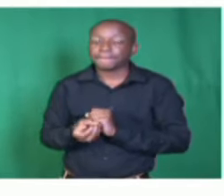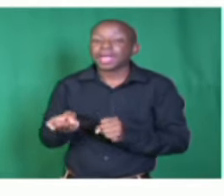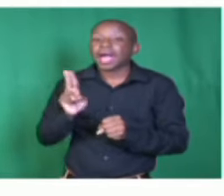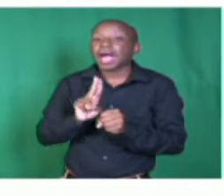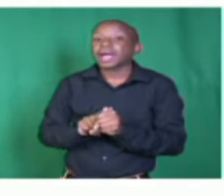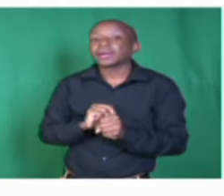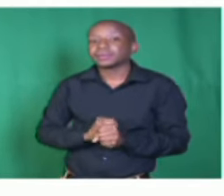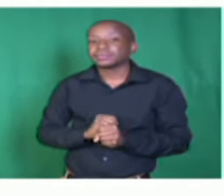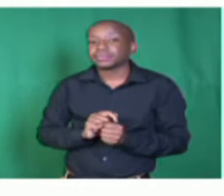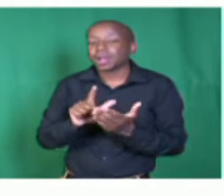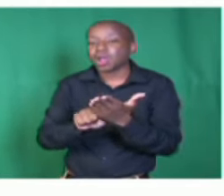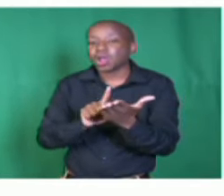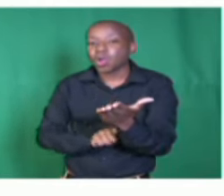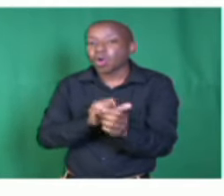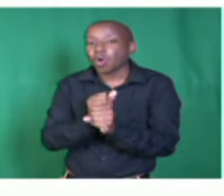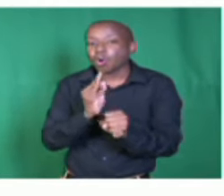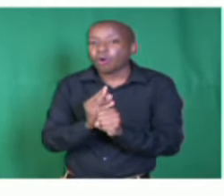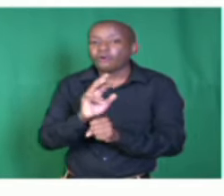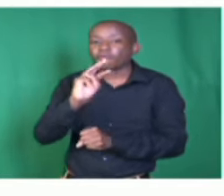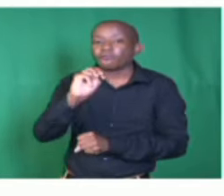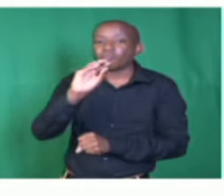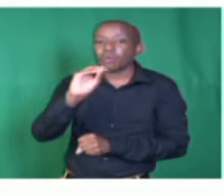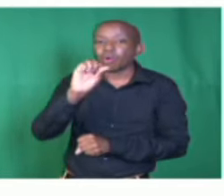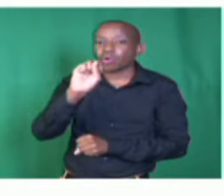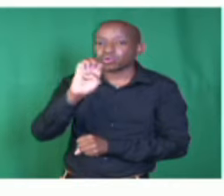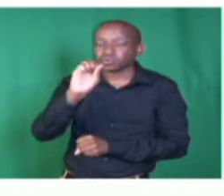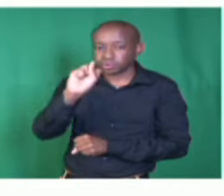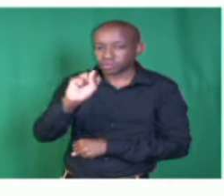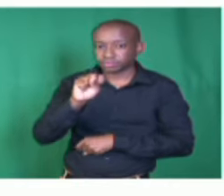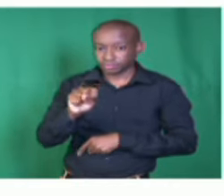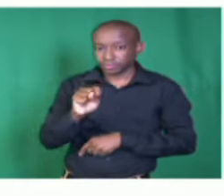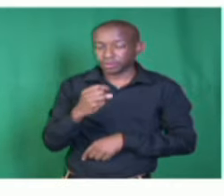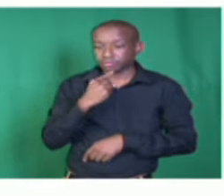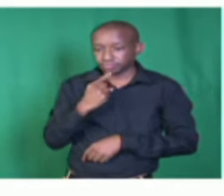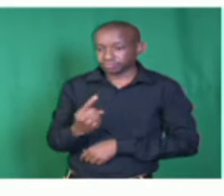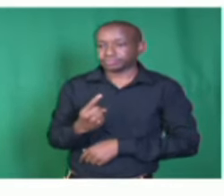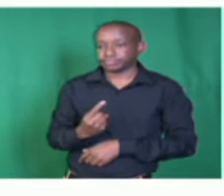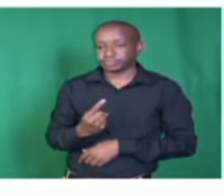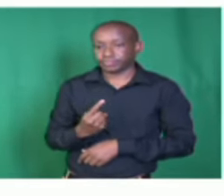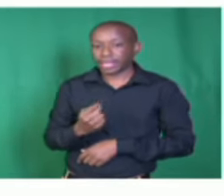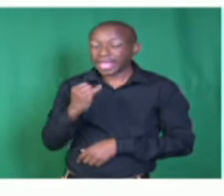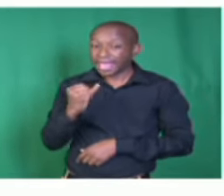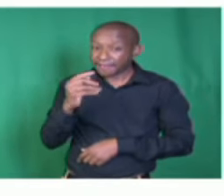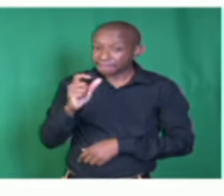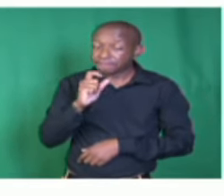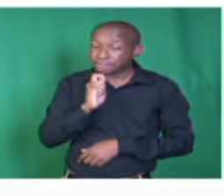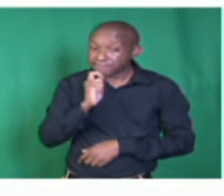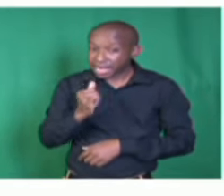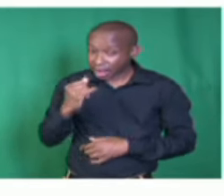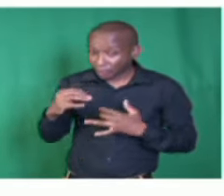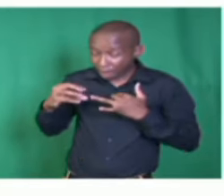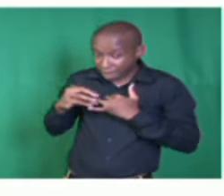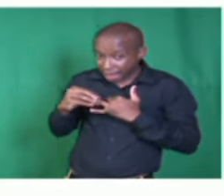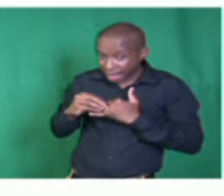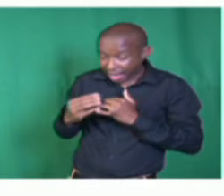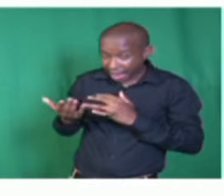the law of Moses, pointing out that if a man is married,